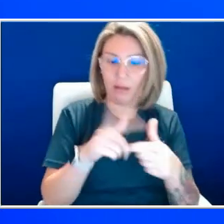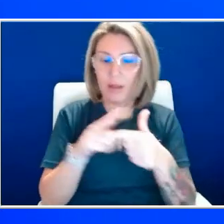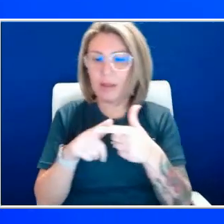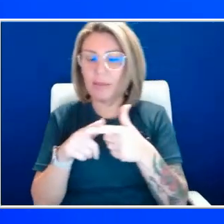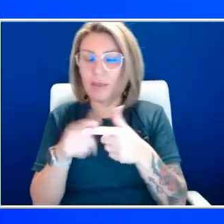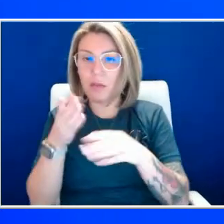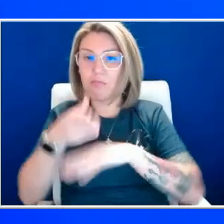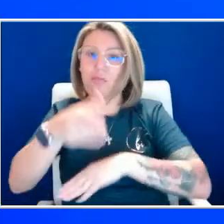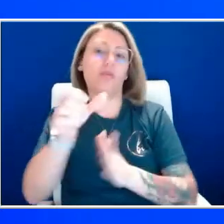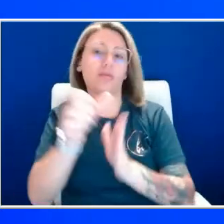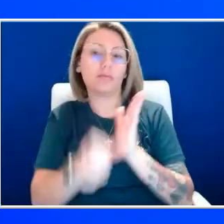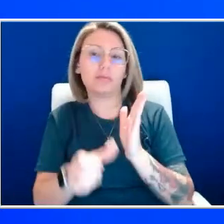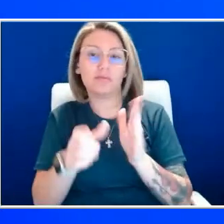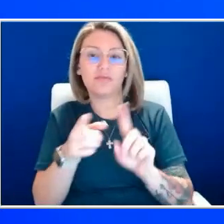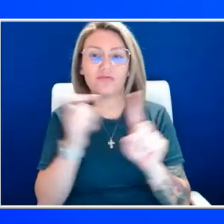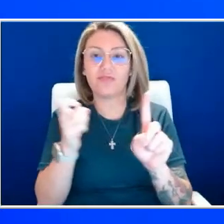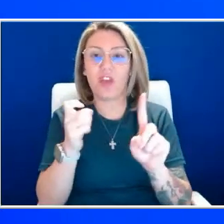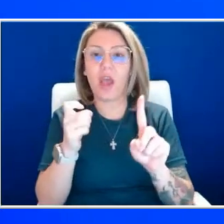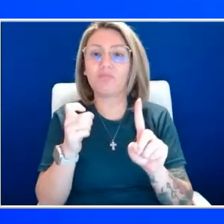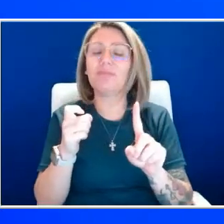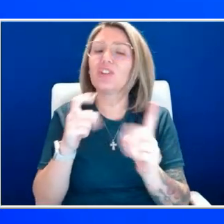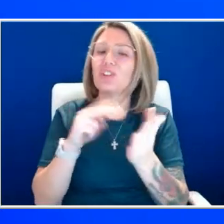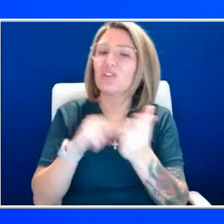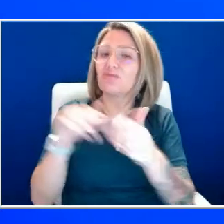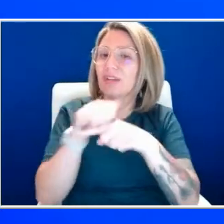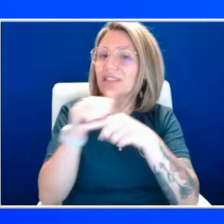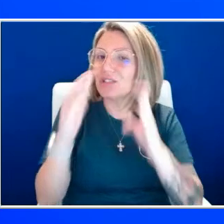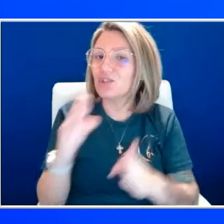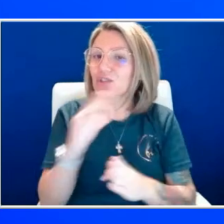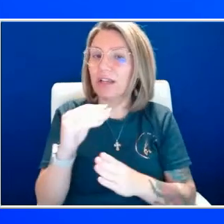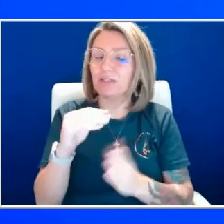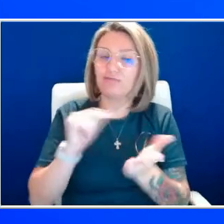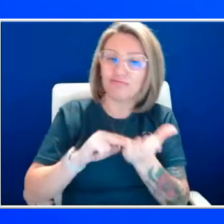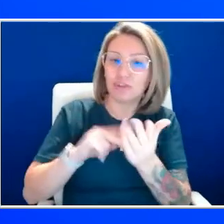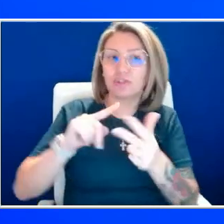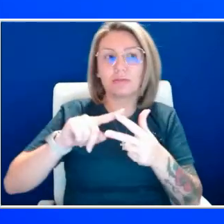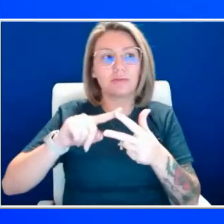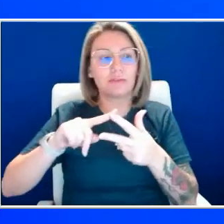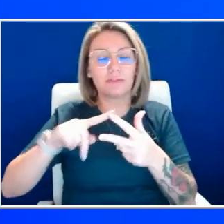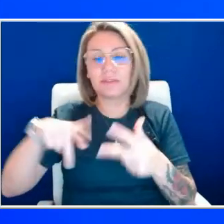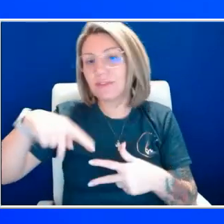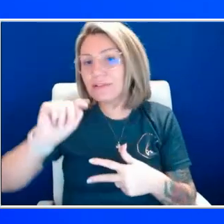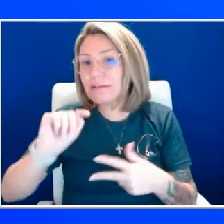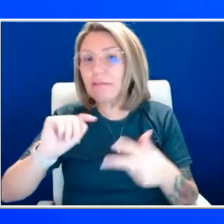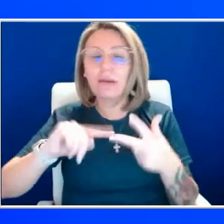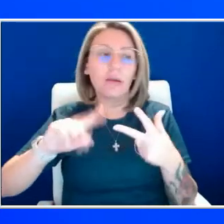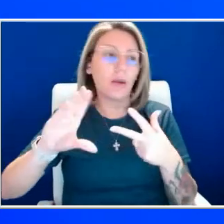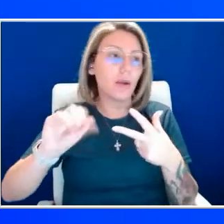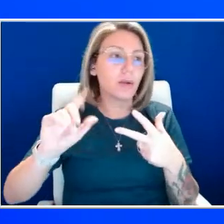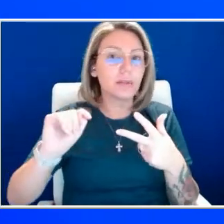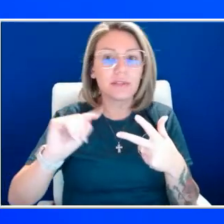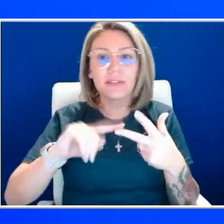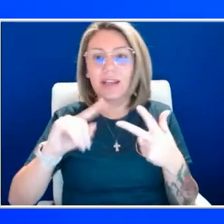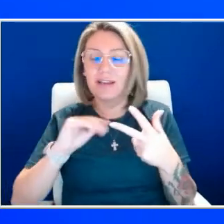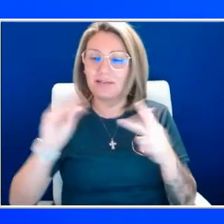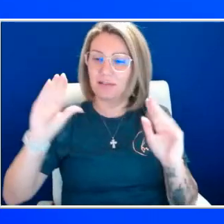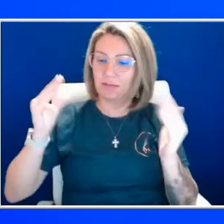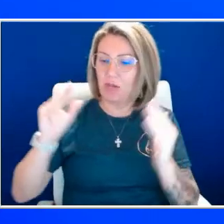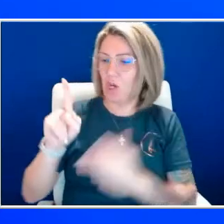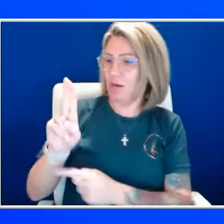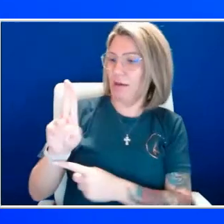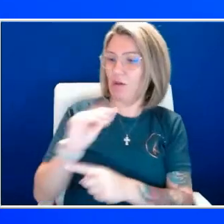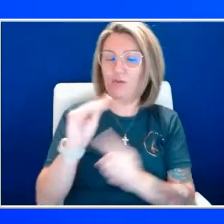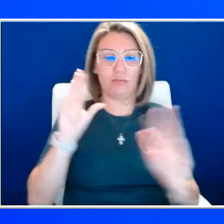our nurse practitioners and our nurses and physical therapists, which is most important. And if you look at statistics from KU comparison to nationally,